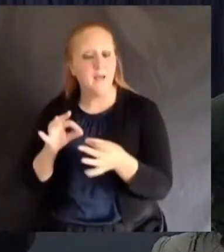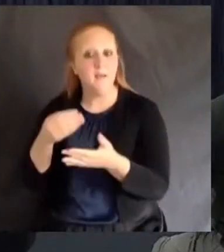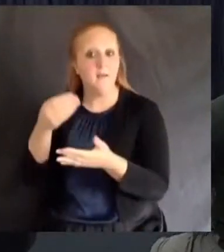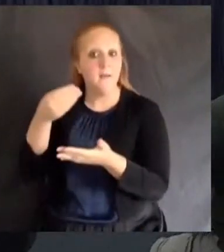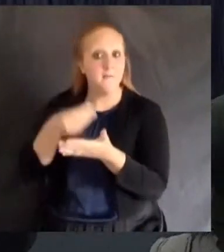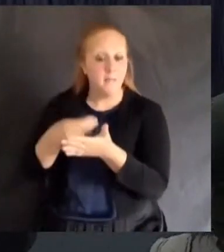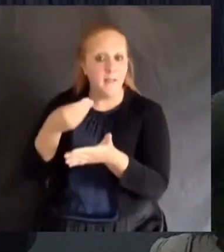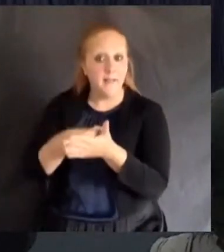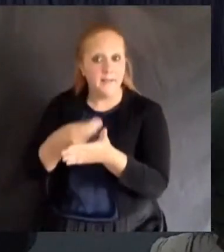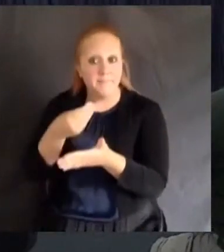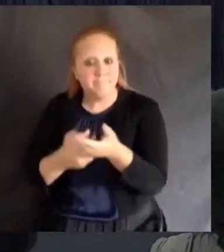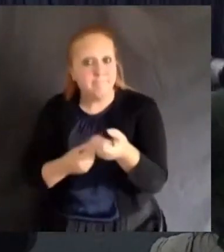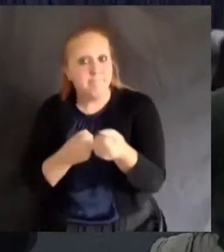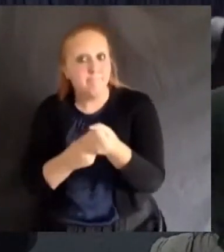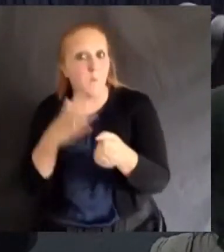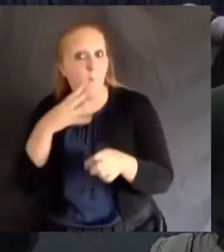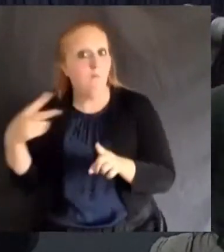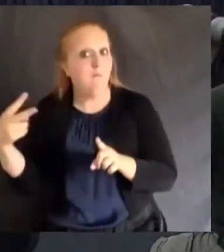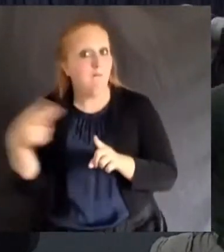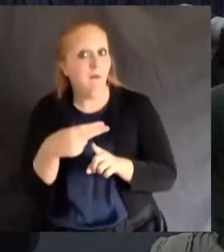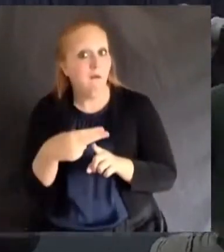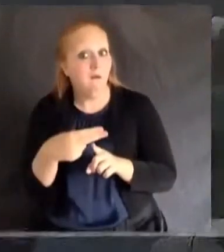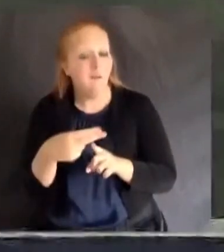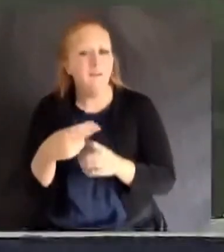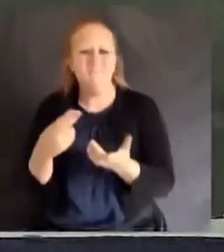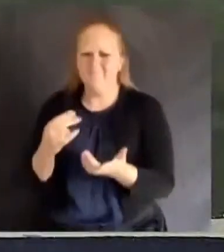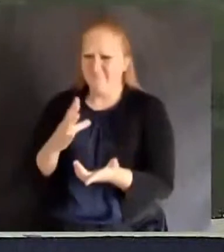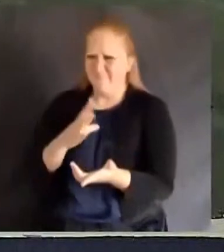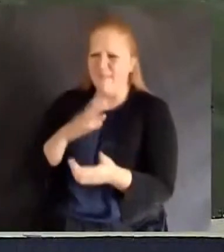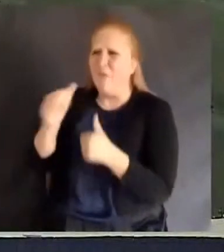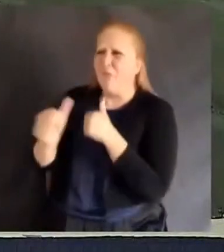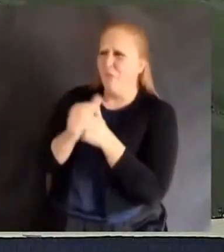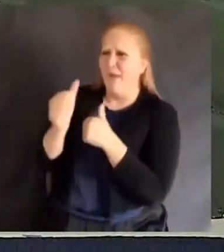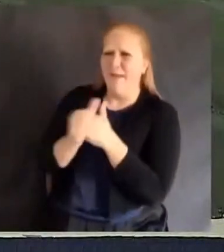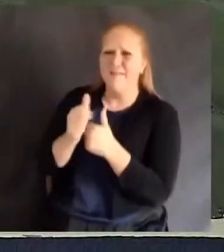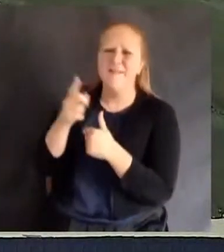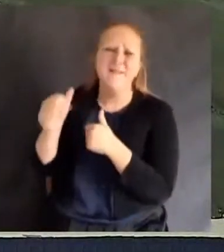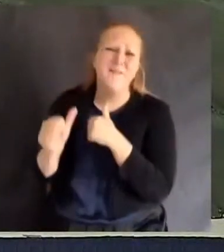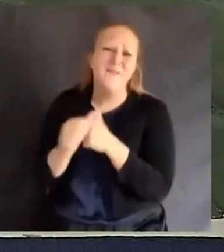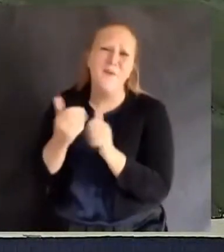time. We went through this. We went through this whole